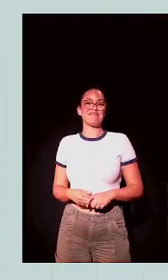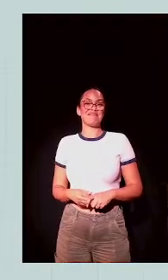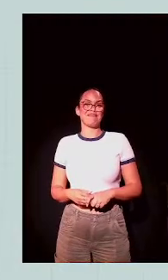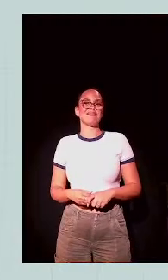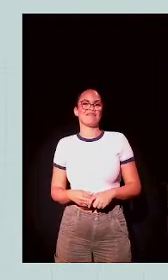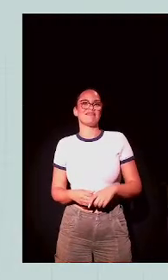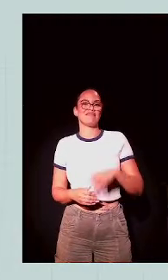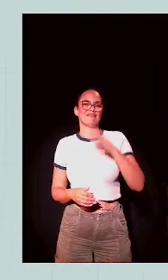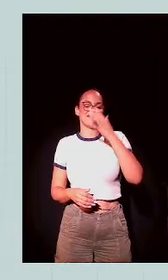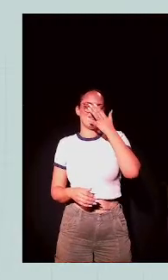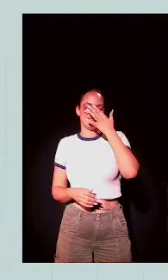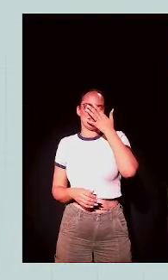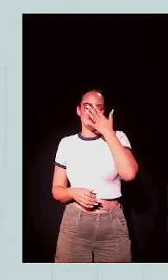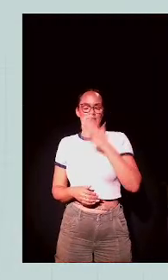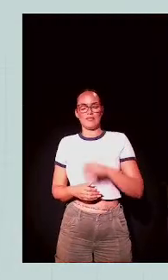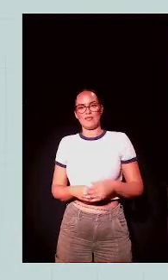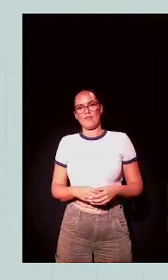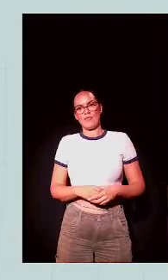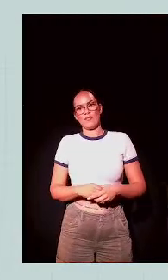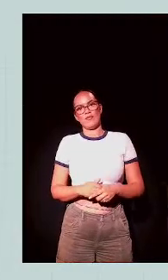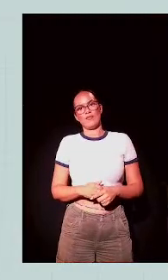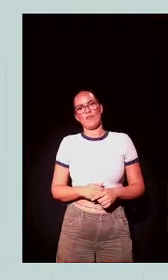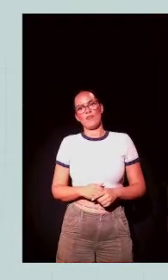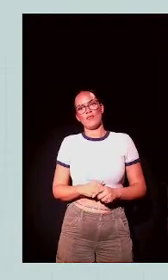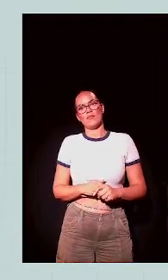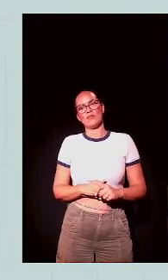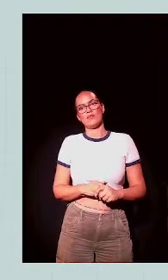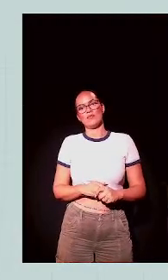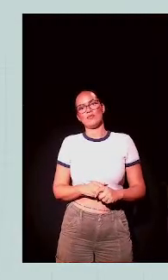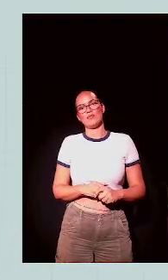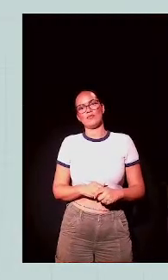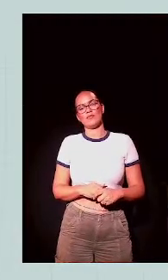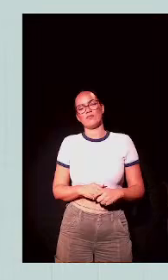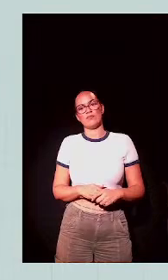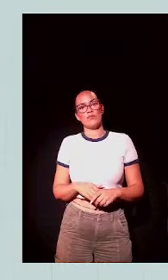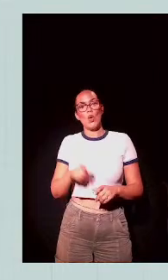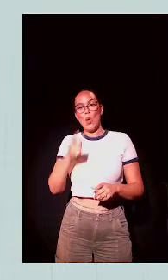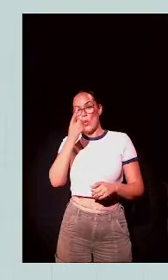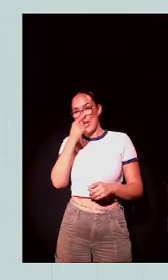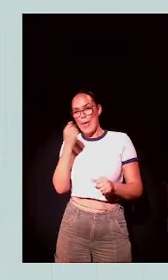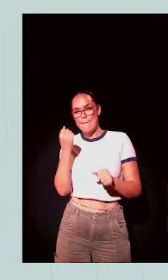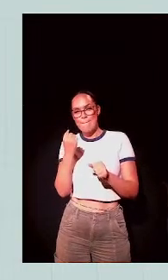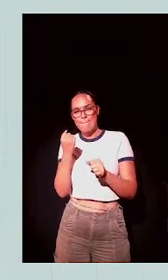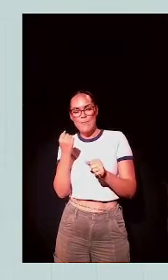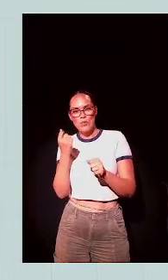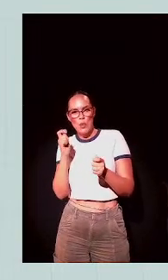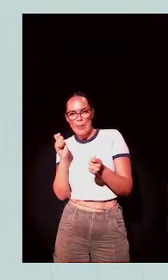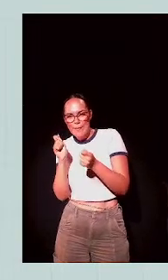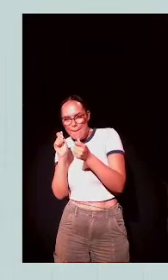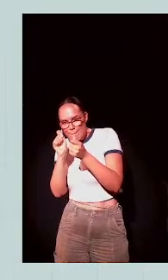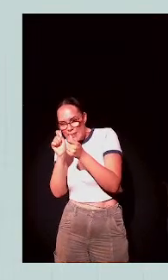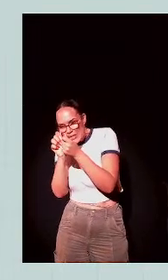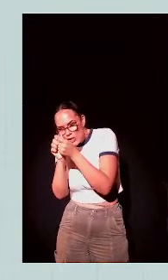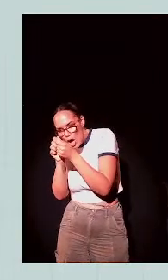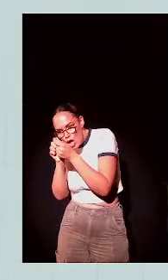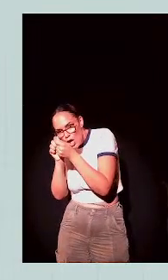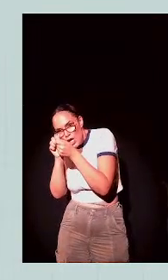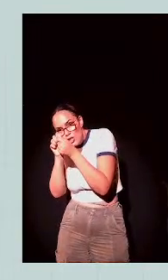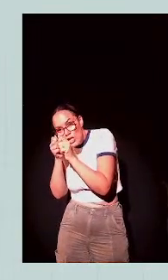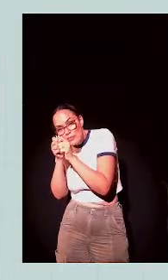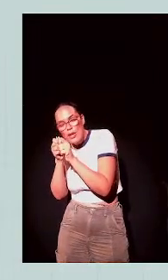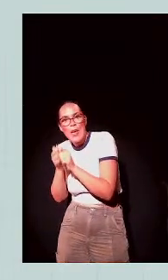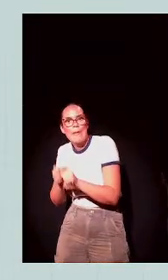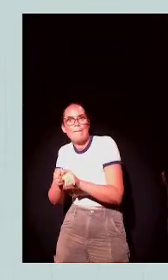of a chaotic patch. Also, if you make minor adjustments, it tends to have a big effect on the final result. It's